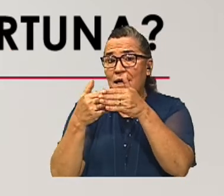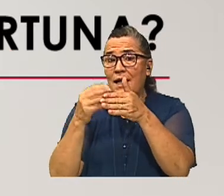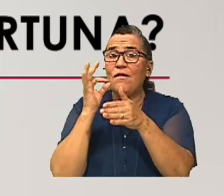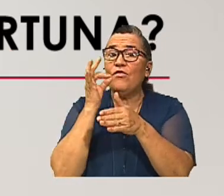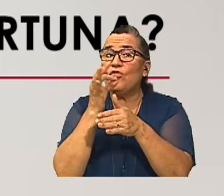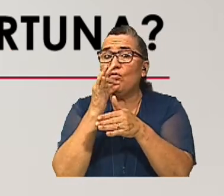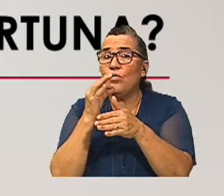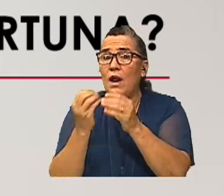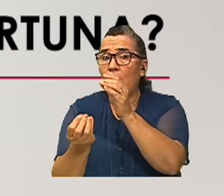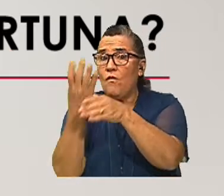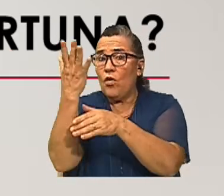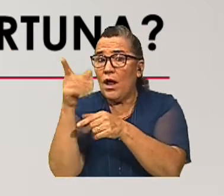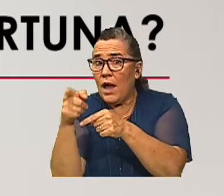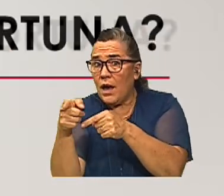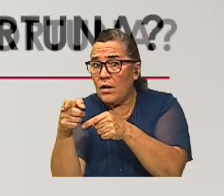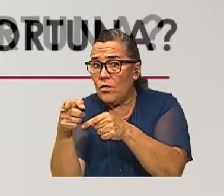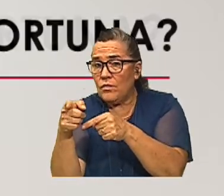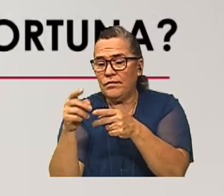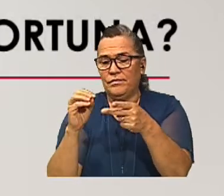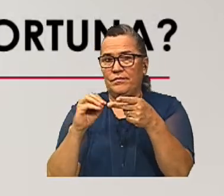Number 2,